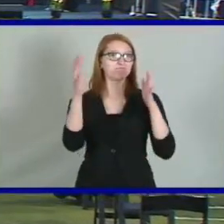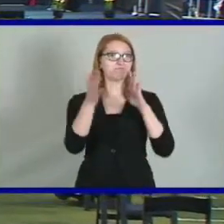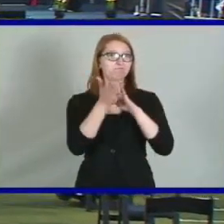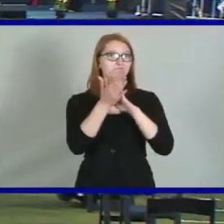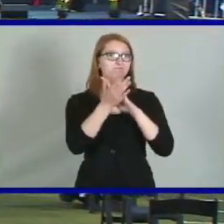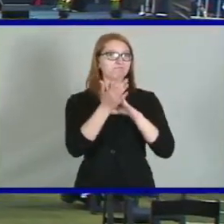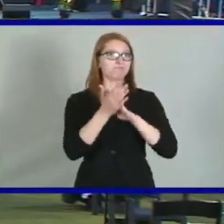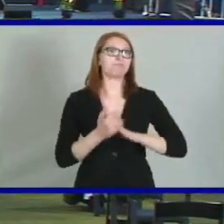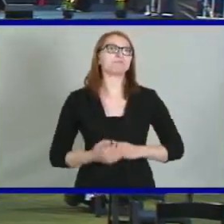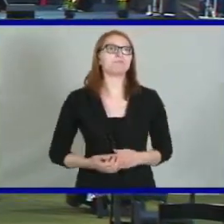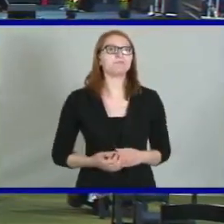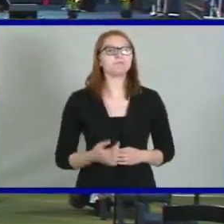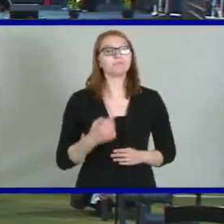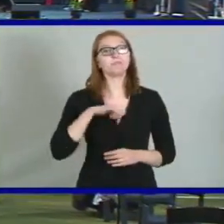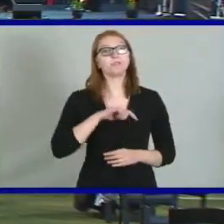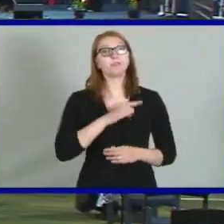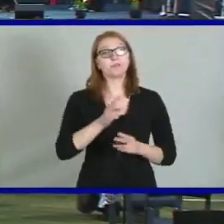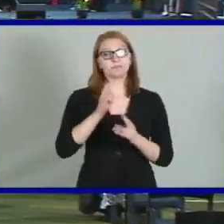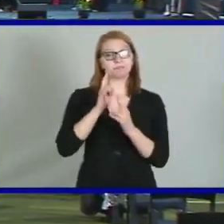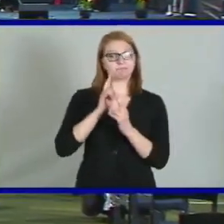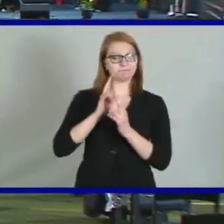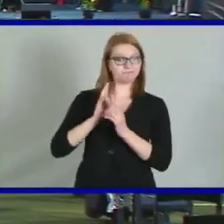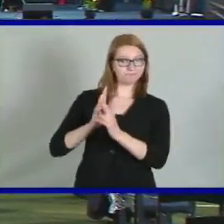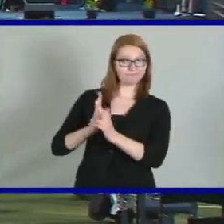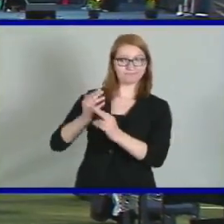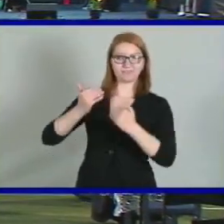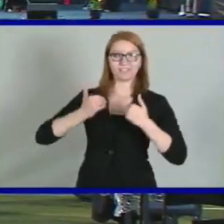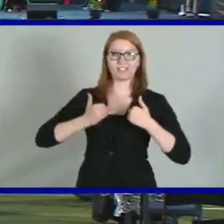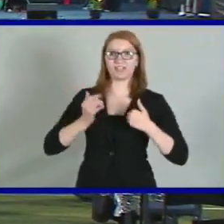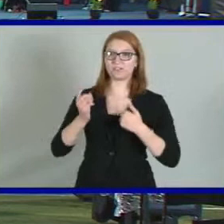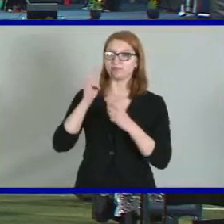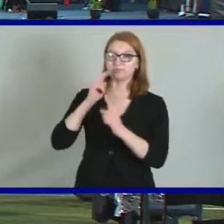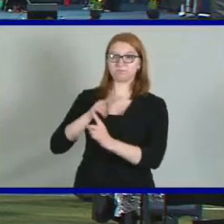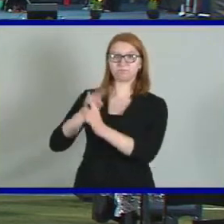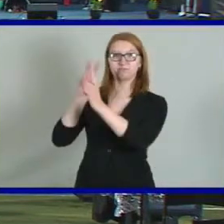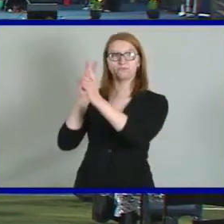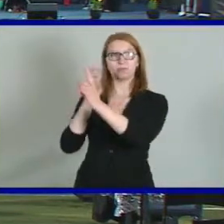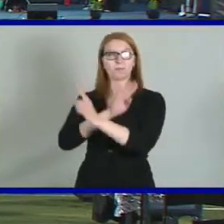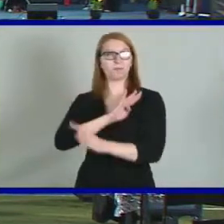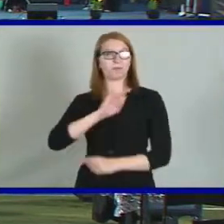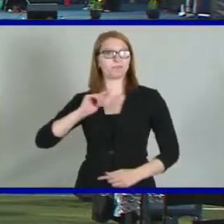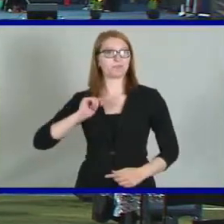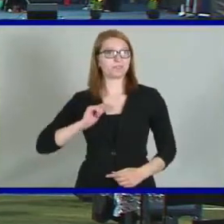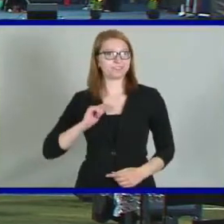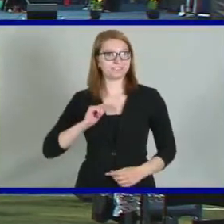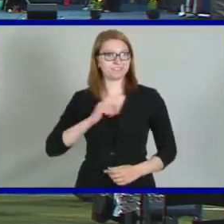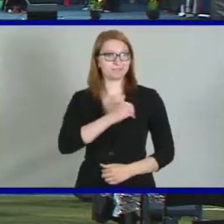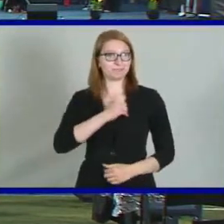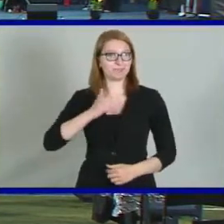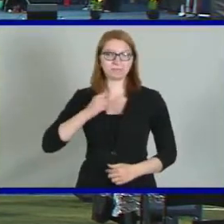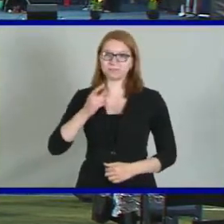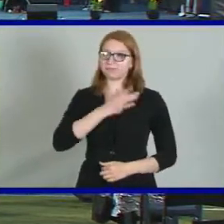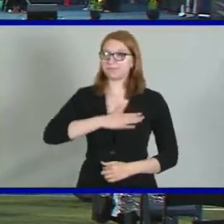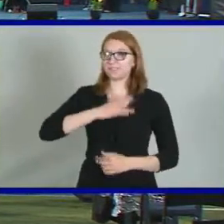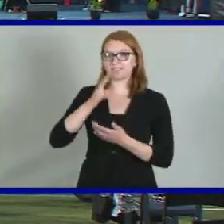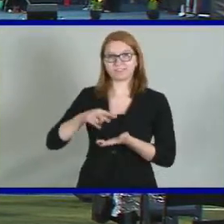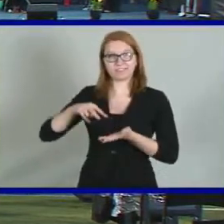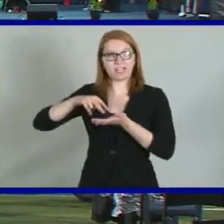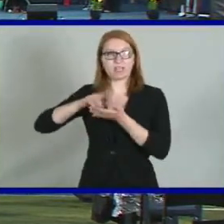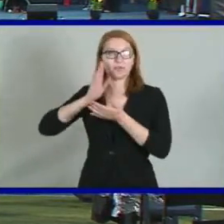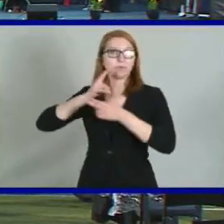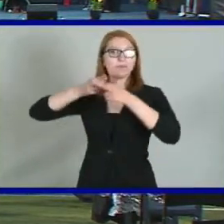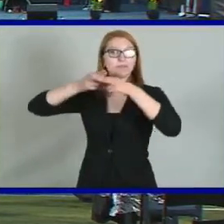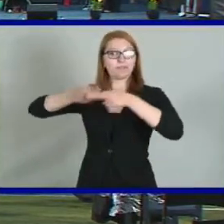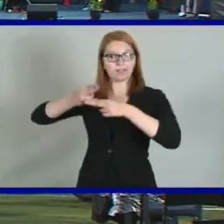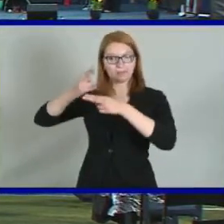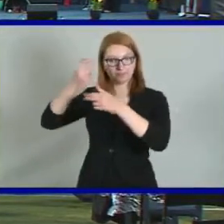We're honored to have with us members of the Board of Trustees of the University of Akron, and I'd ask them to stand as their names are called and remain